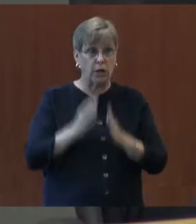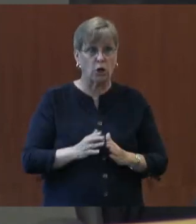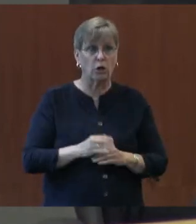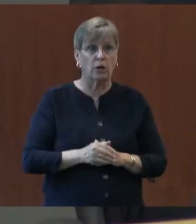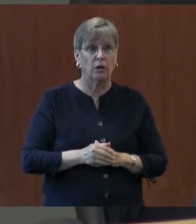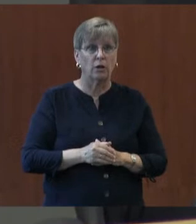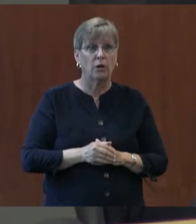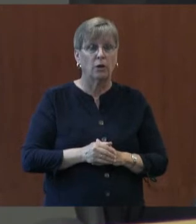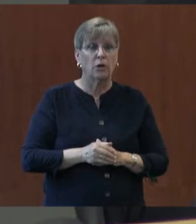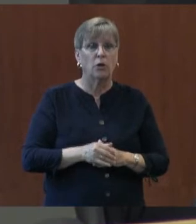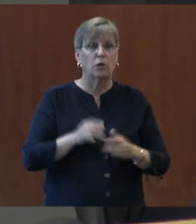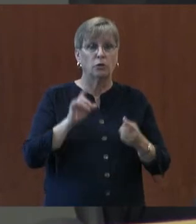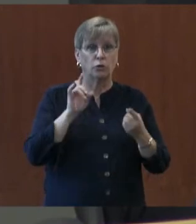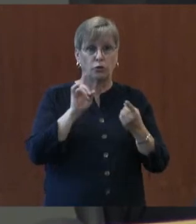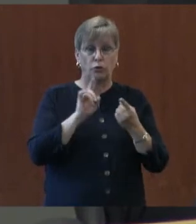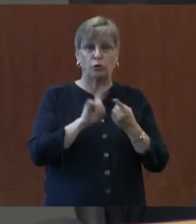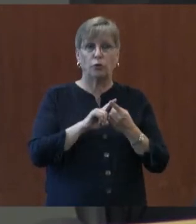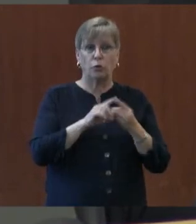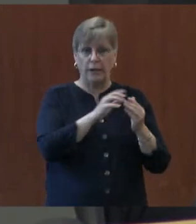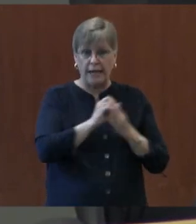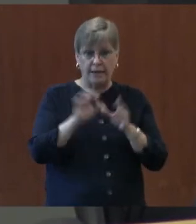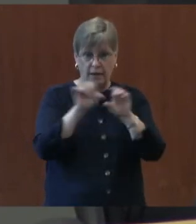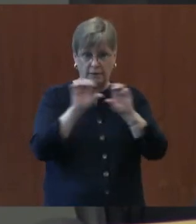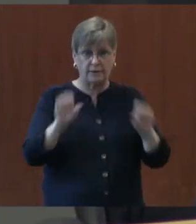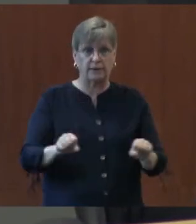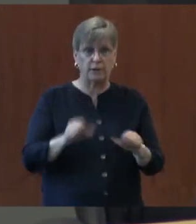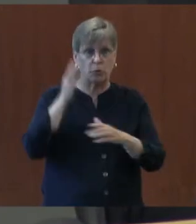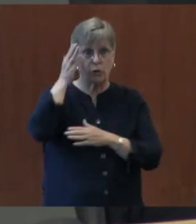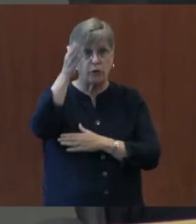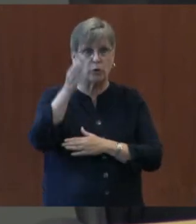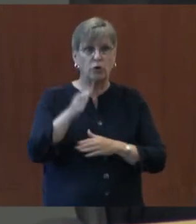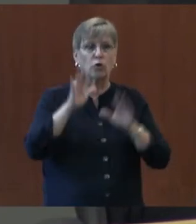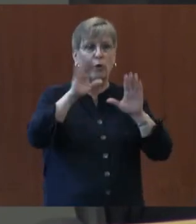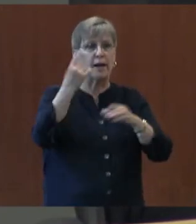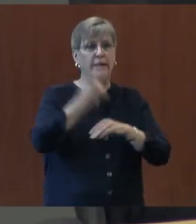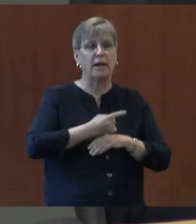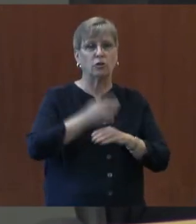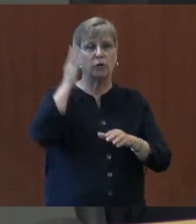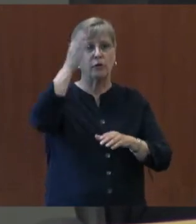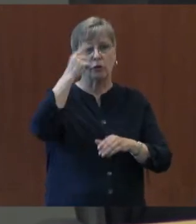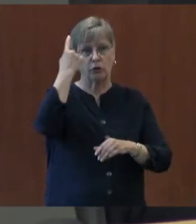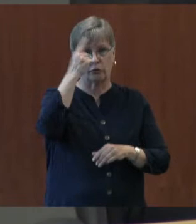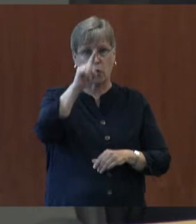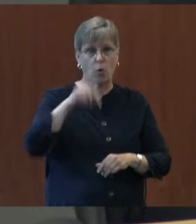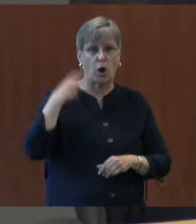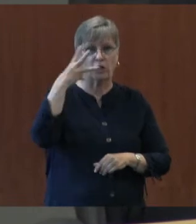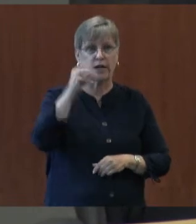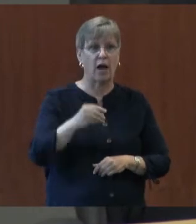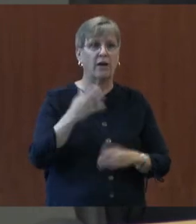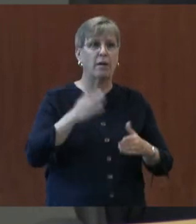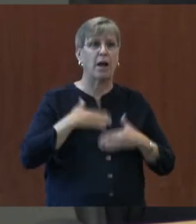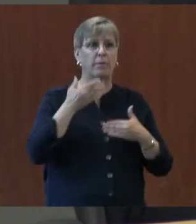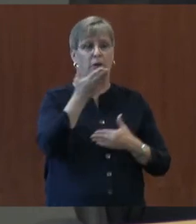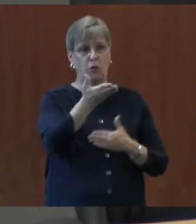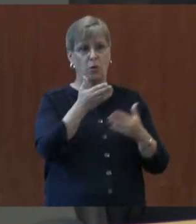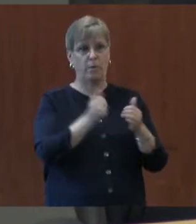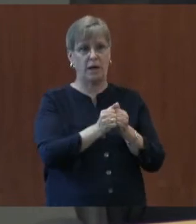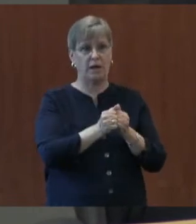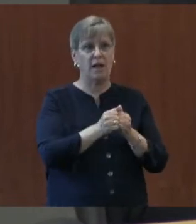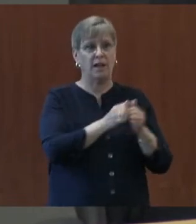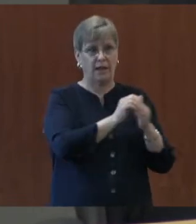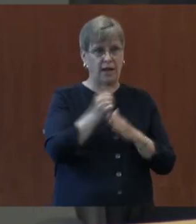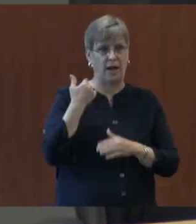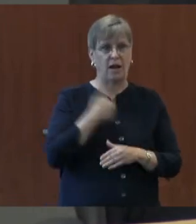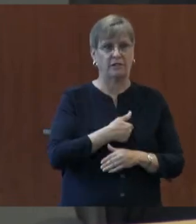to take this school system forward. There are great days ahead for Washington County, and I'm so glad that you'll be at the helm, sir.